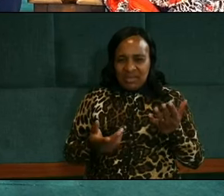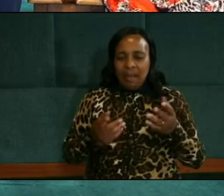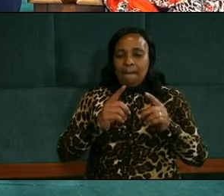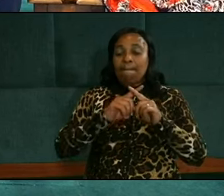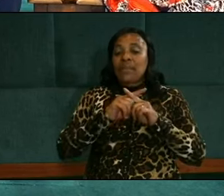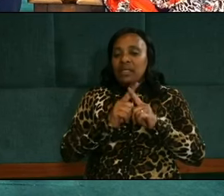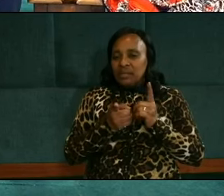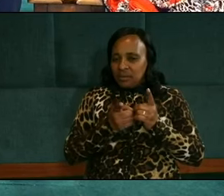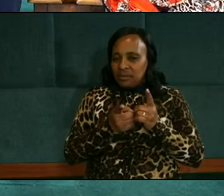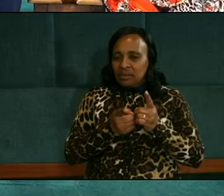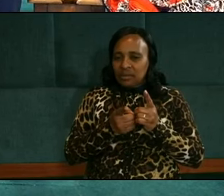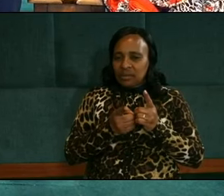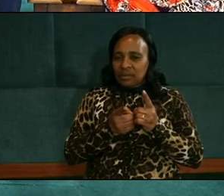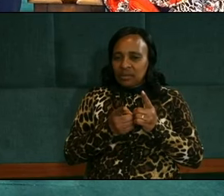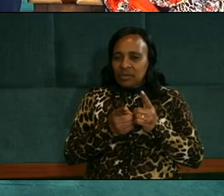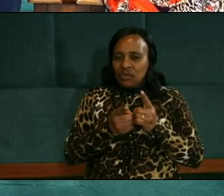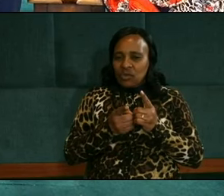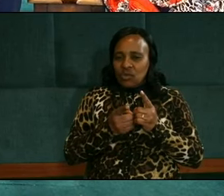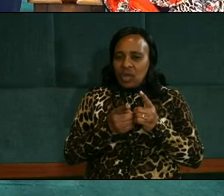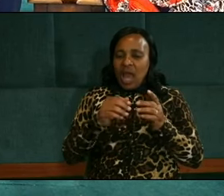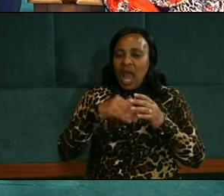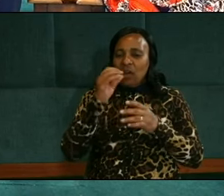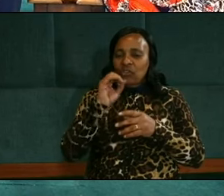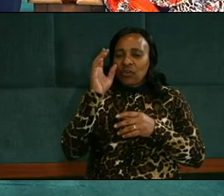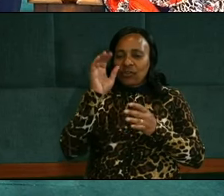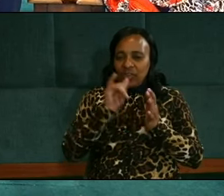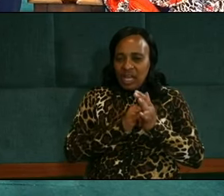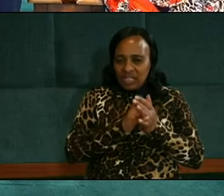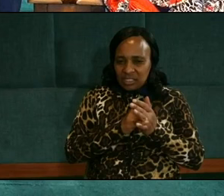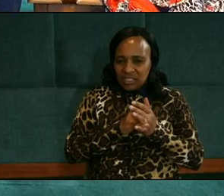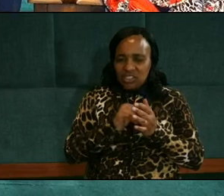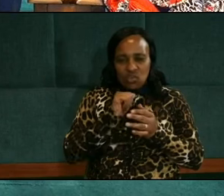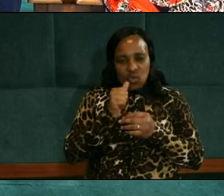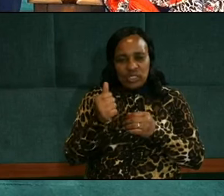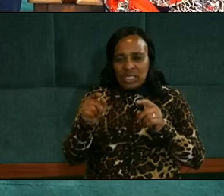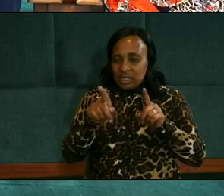but, well, out of that showing off,